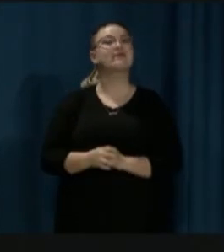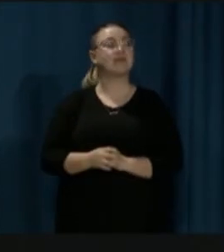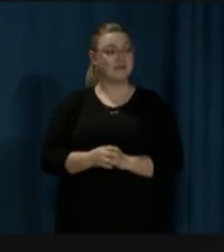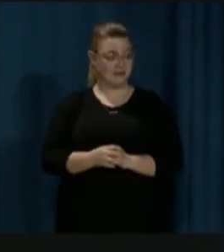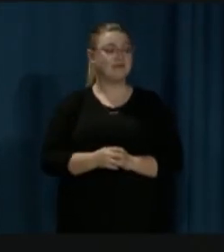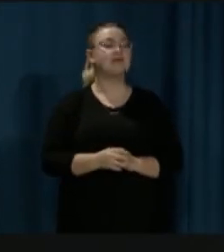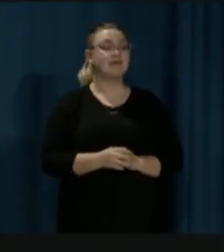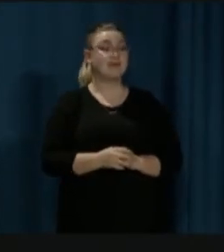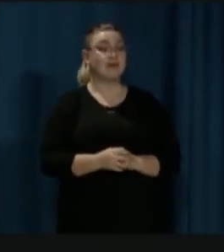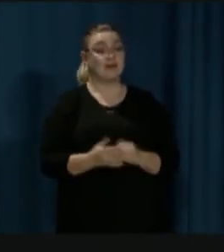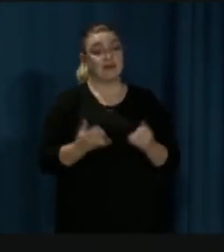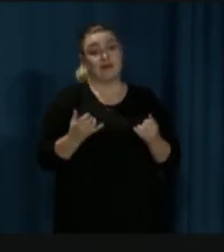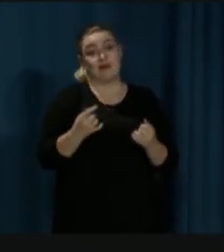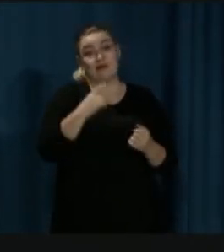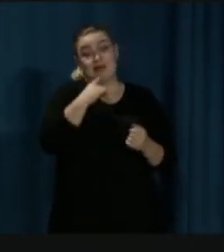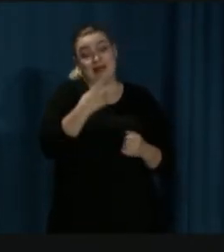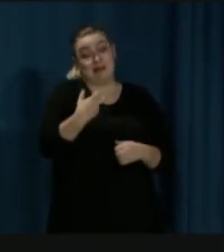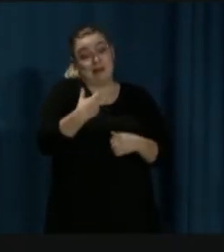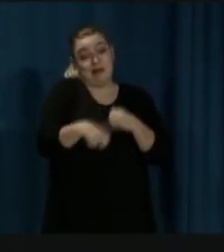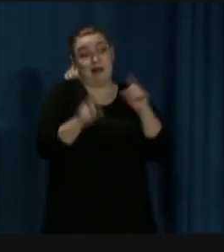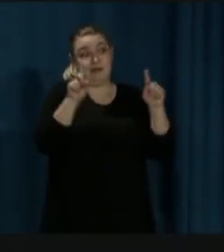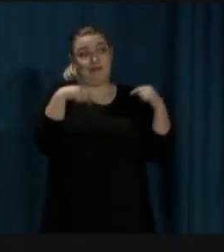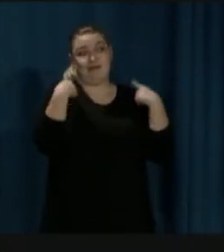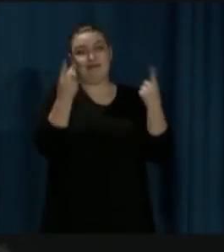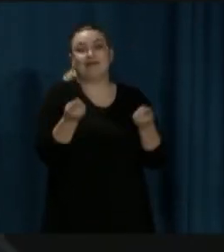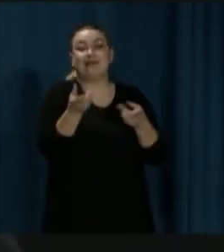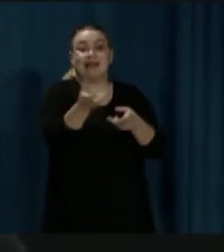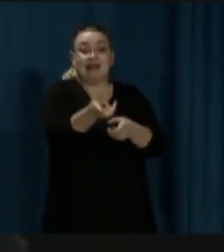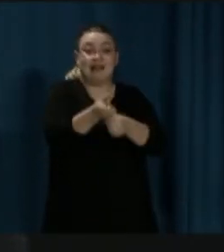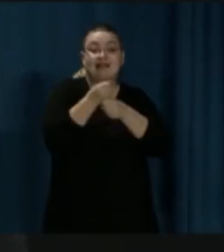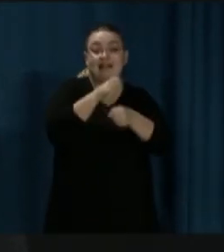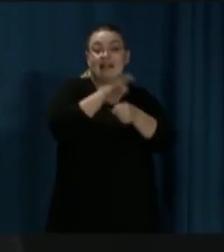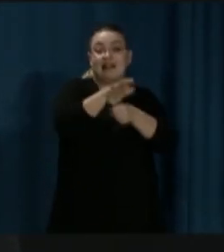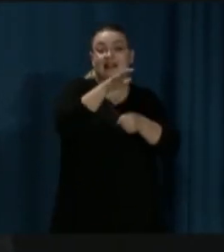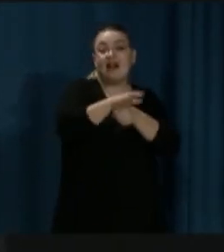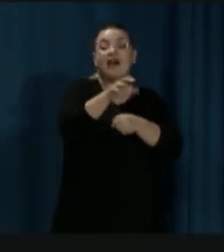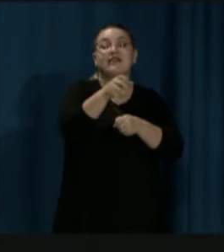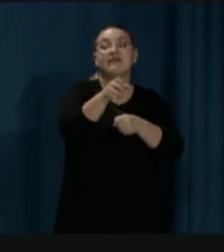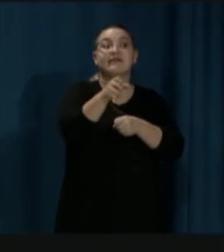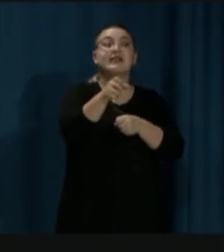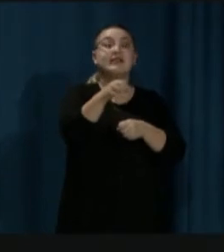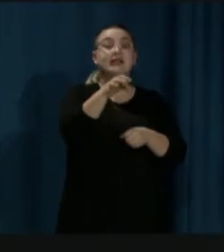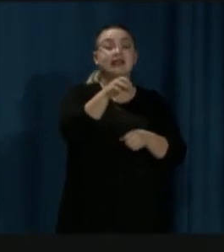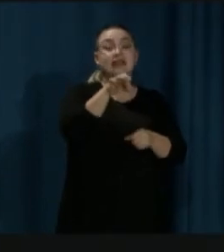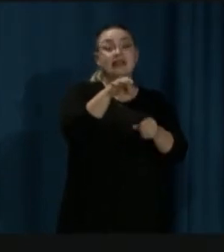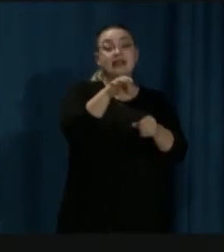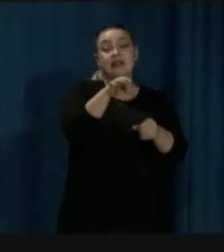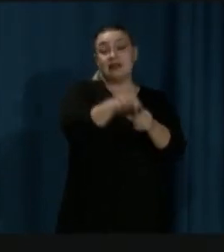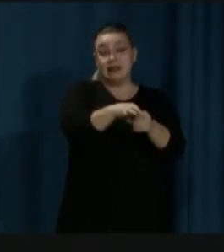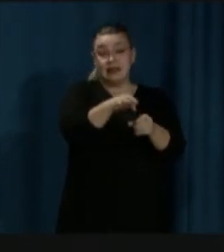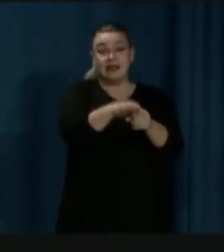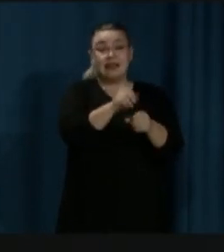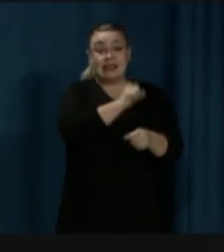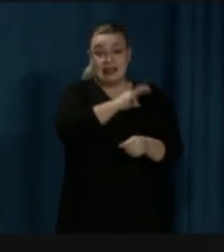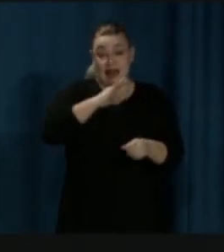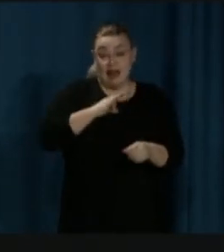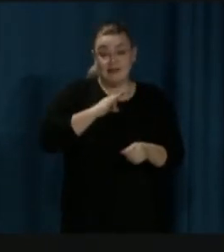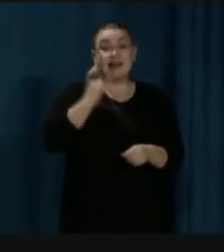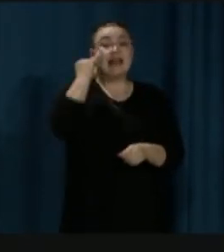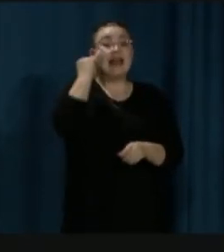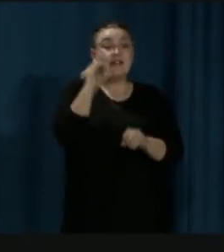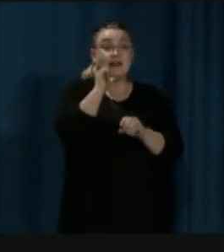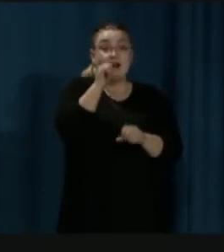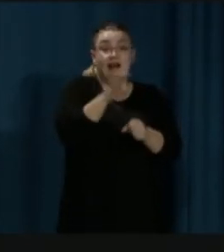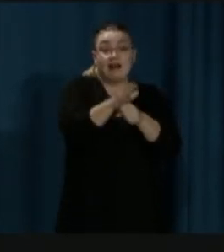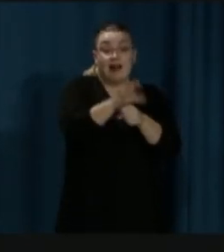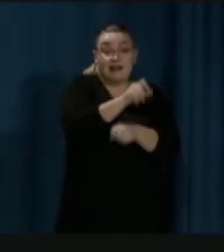to get enough poll workers. And if you don't have enough poll workers, then you won't be able to have as many voting machines operating in a precinct, which